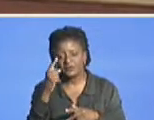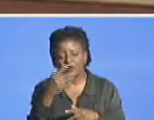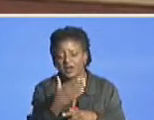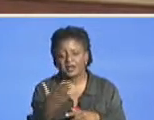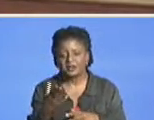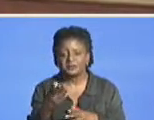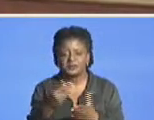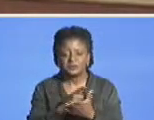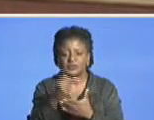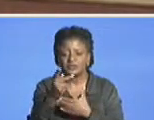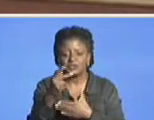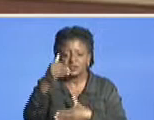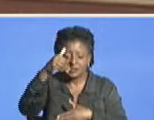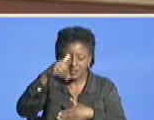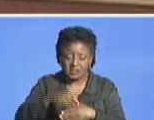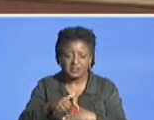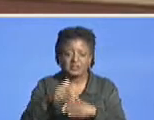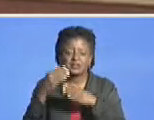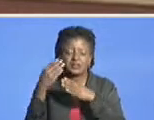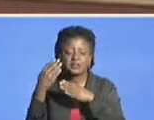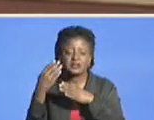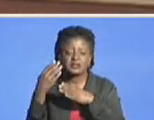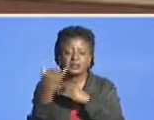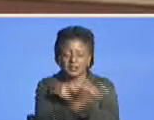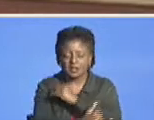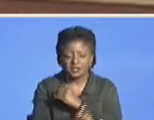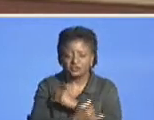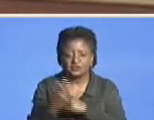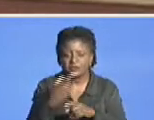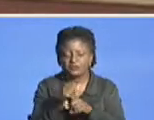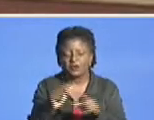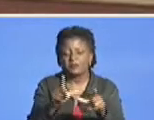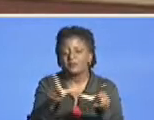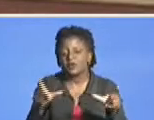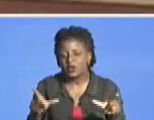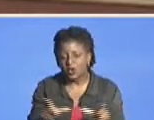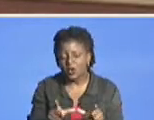the country from local wholesalers and retailers.